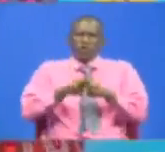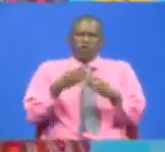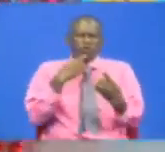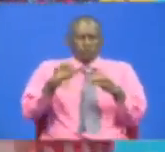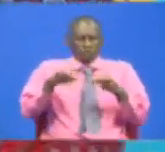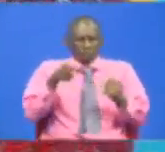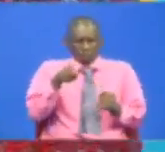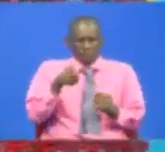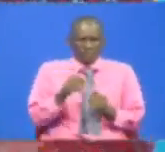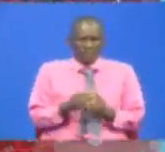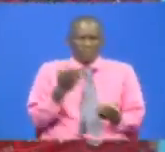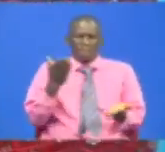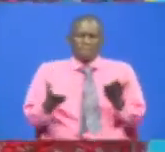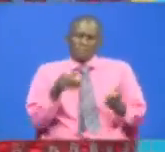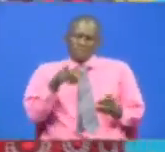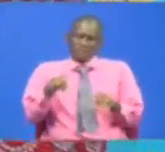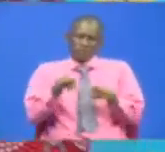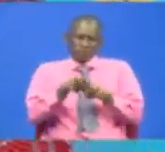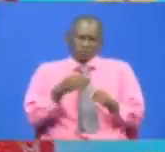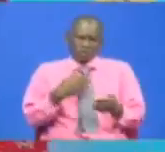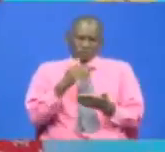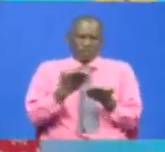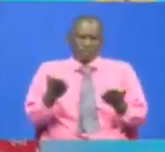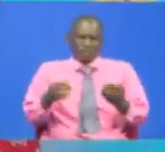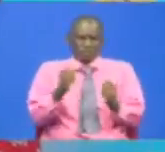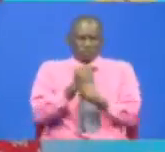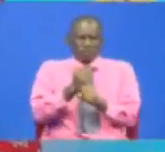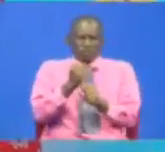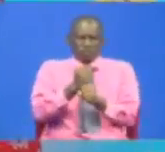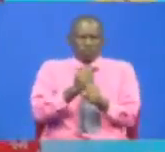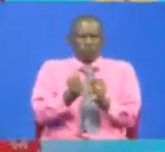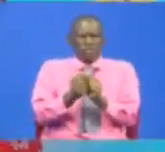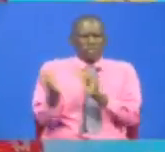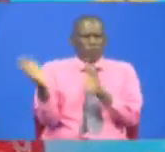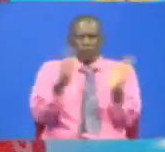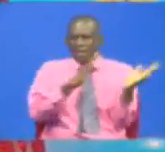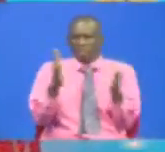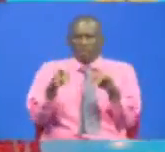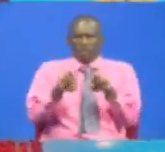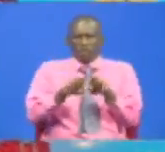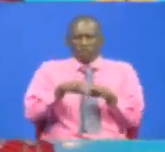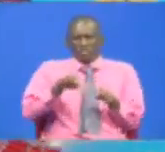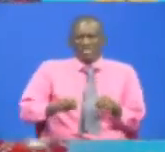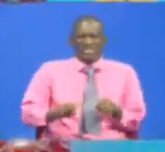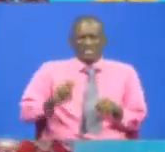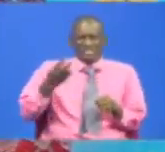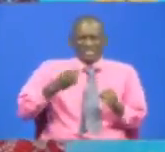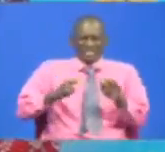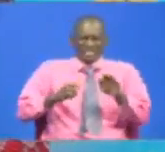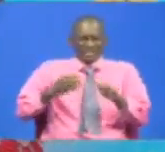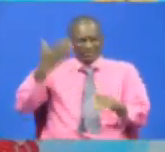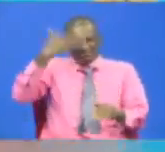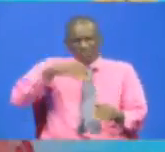this, perhaps it has also got something to do with the weather, because we are also in the second phase of